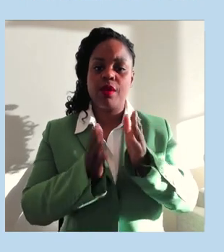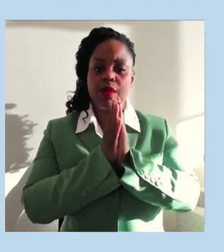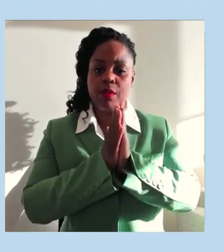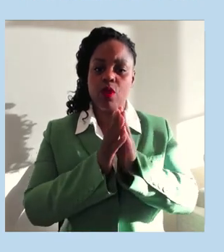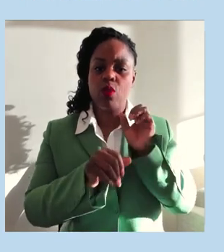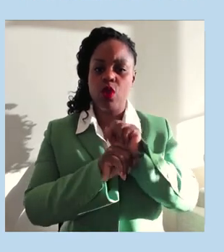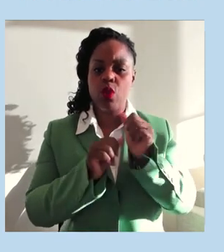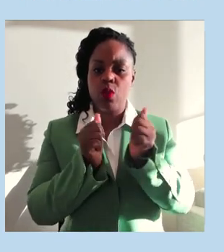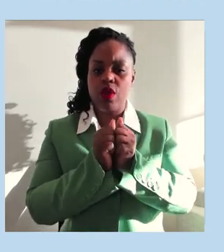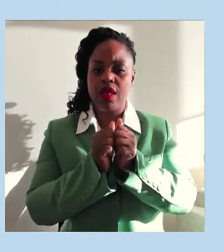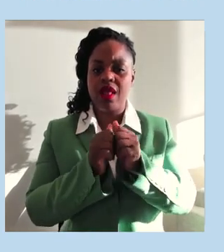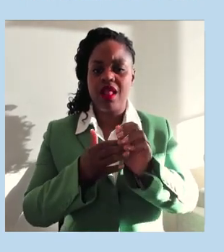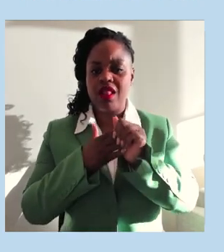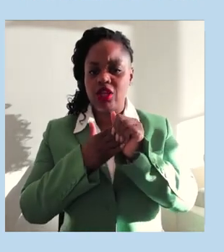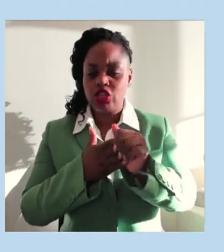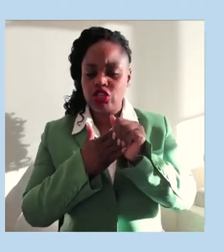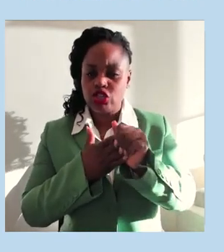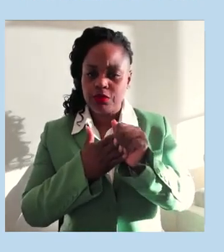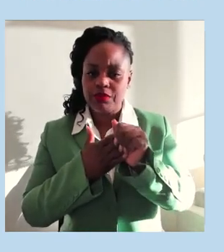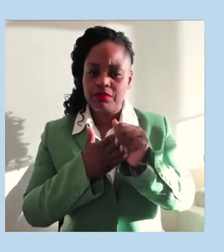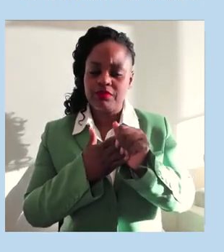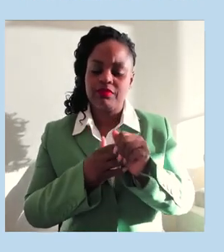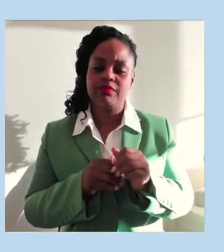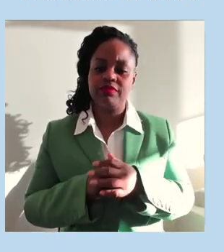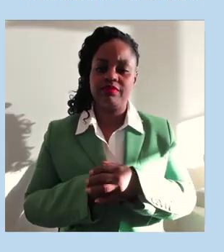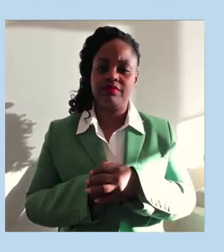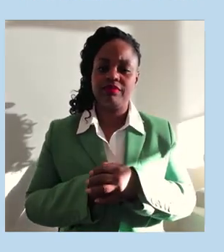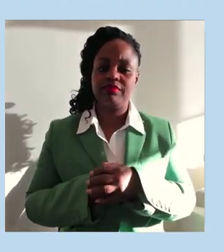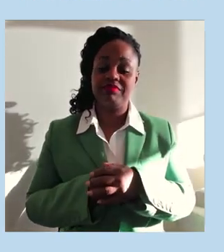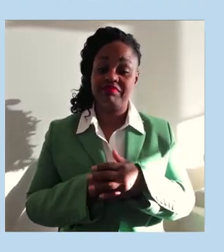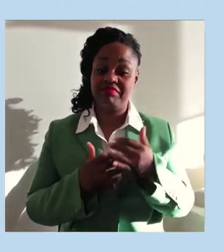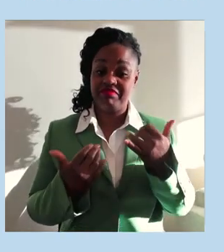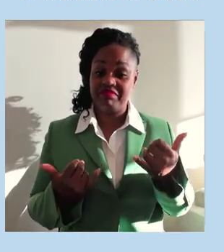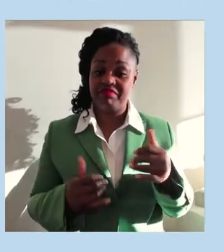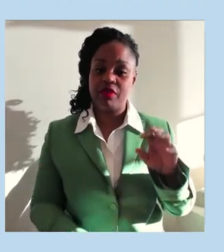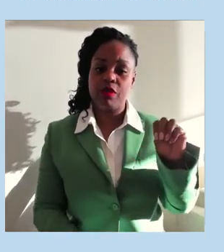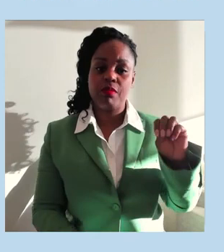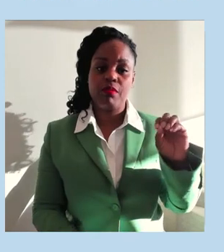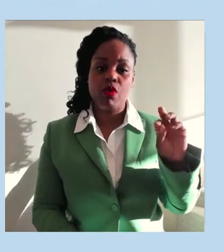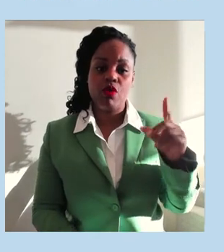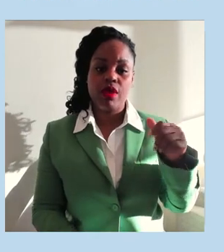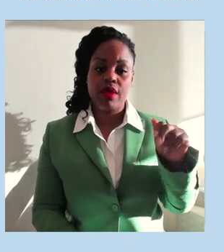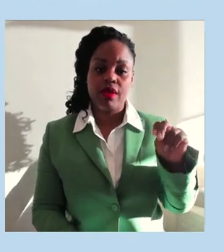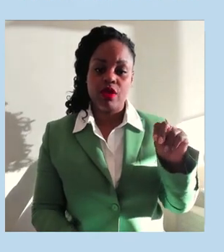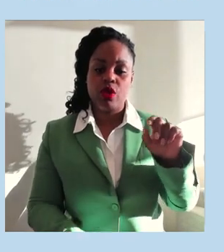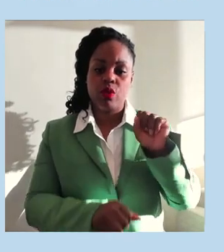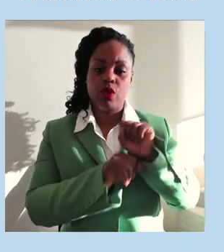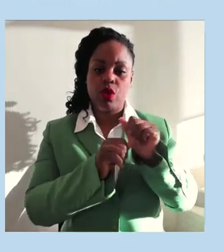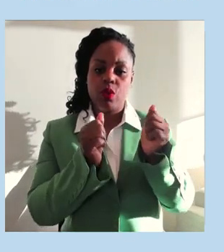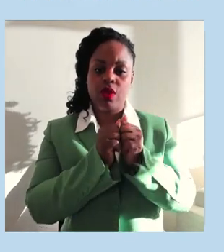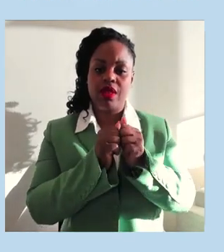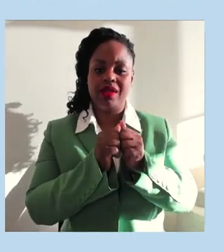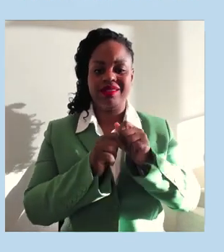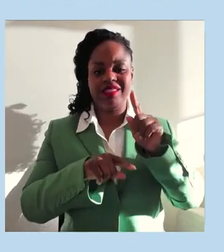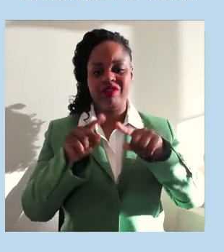I realize, as you've heard from all of us already, to state the obvious, what an incredibly challenging it